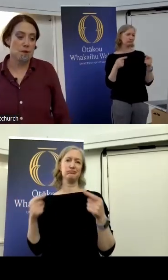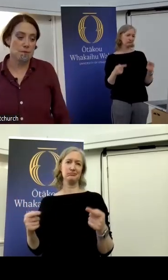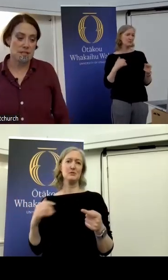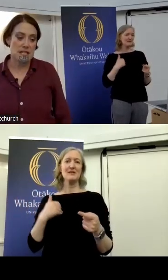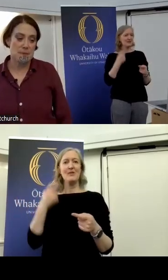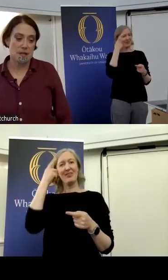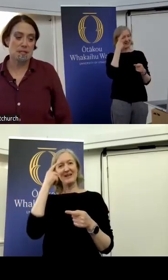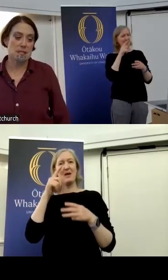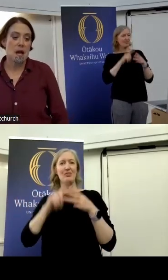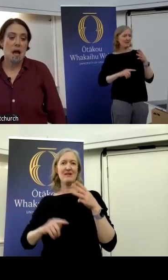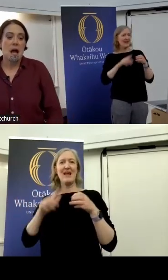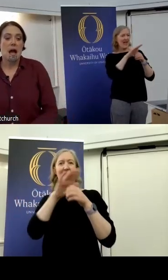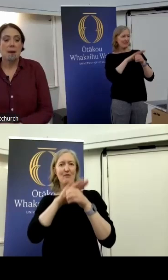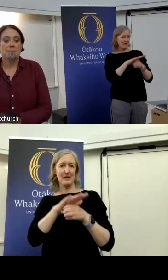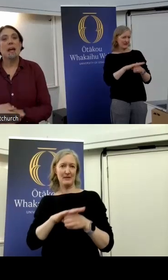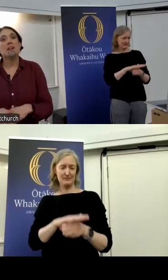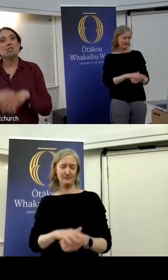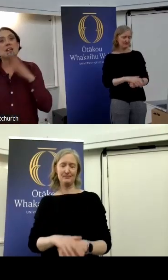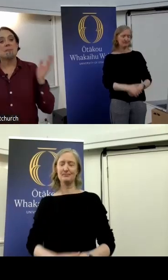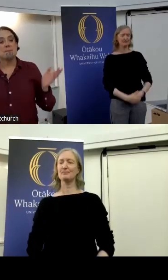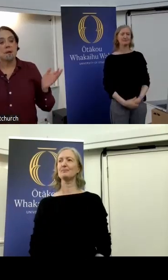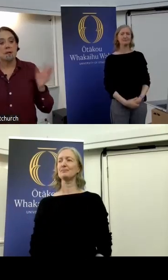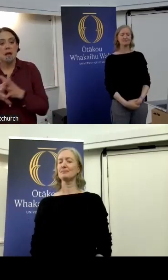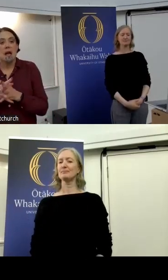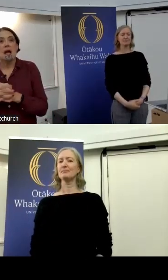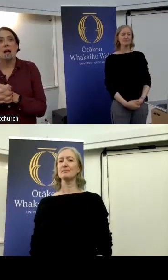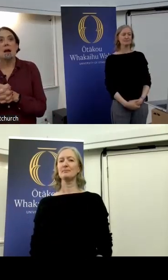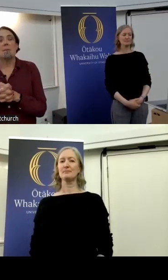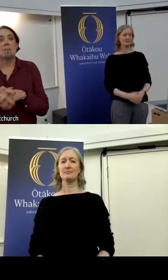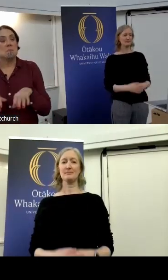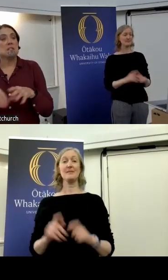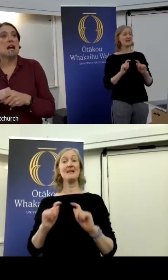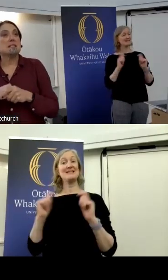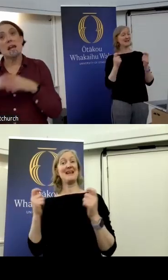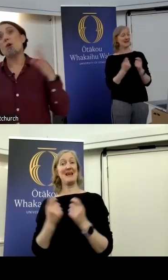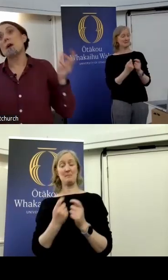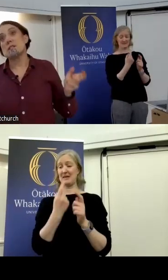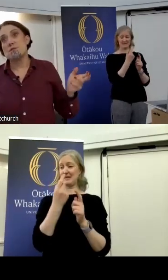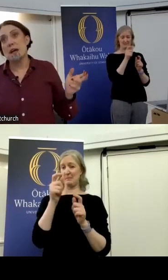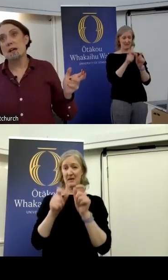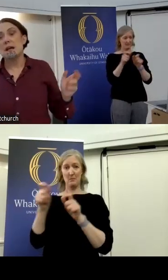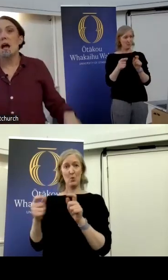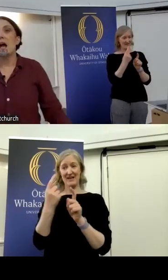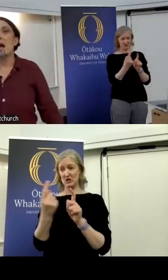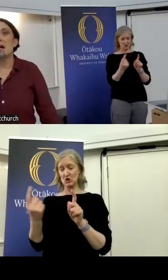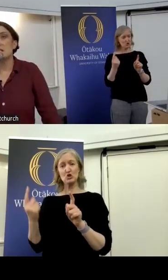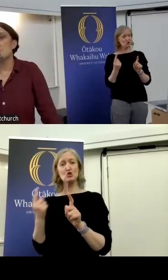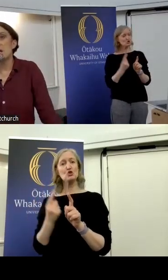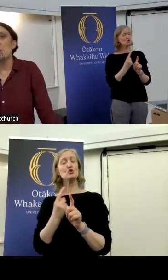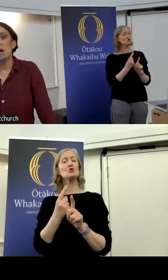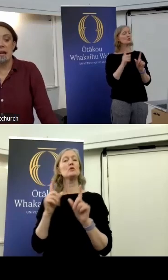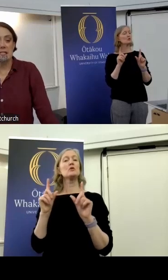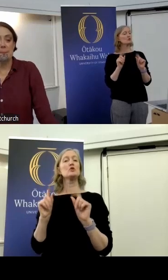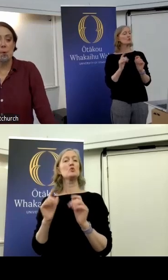all 3 of those aspects. Each team member does an online survey. It's